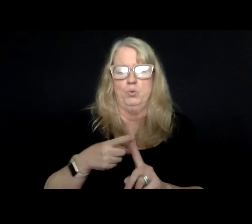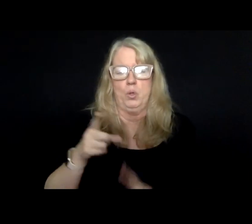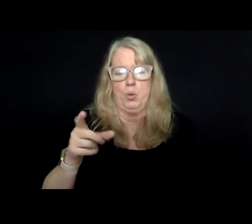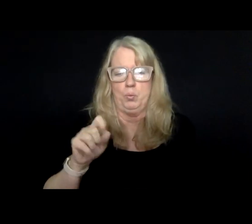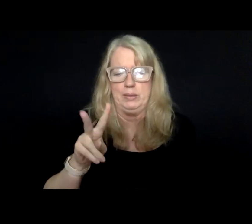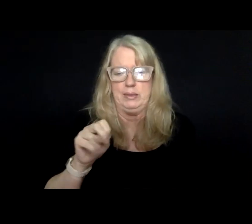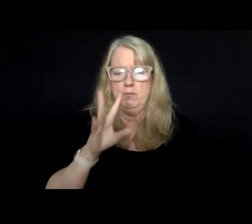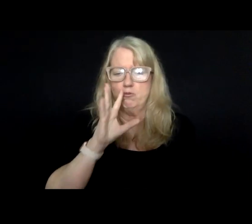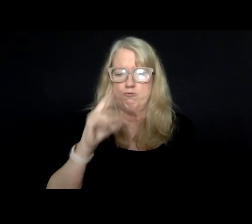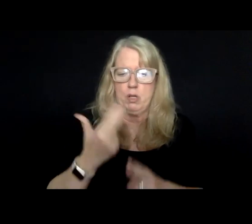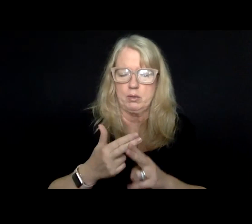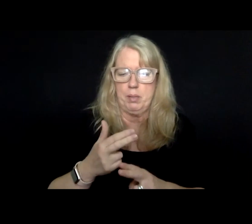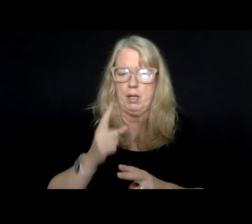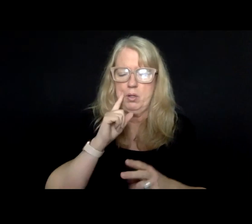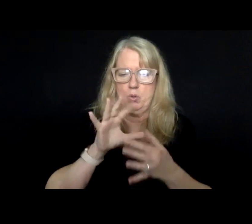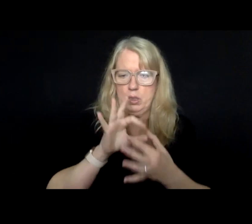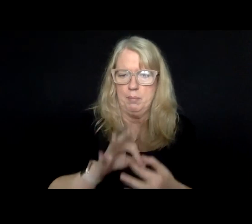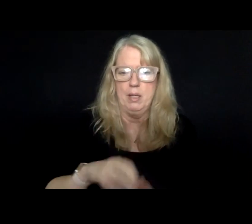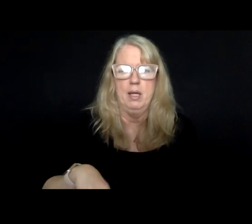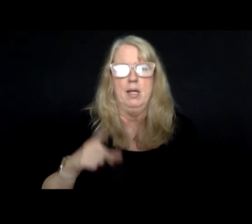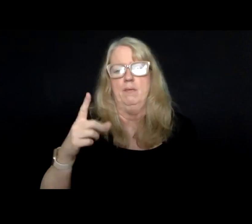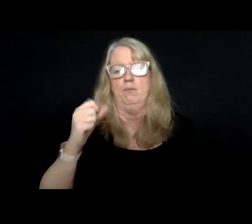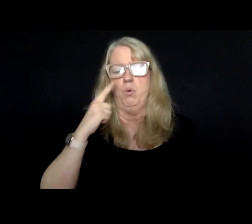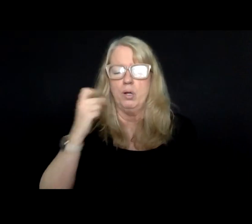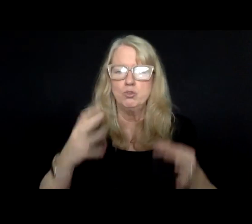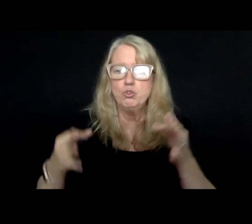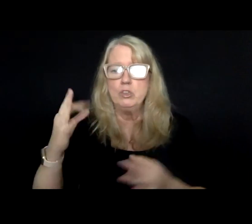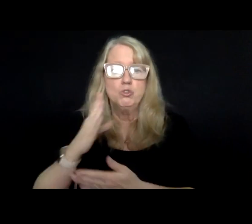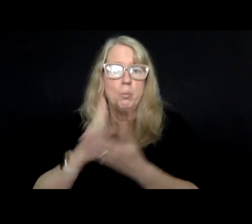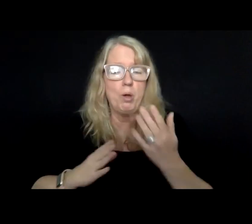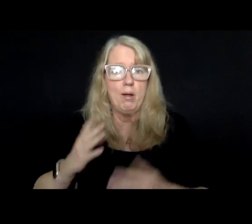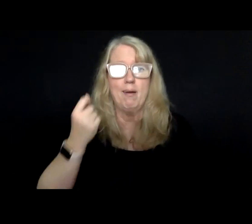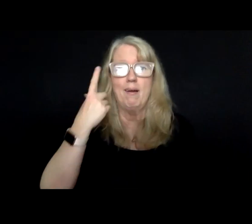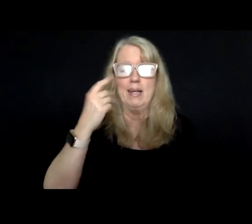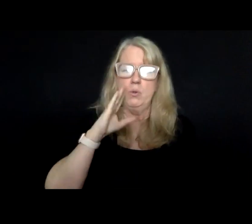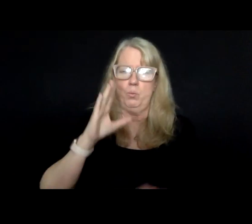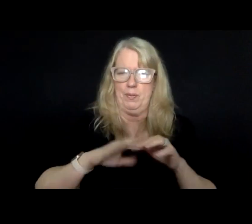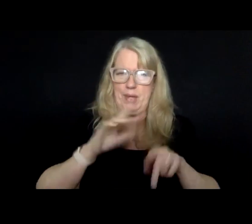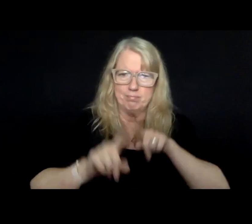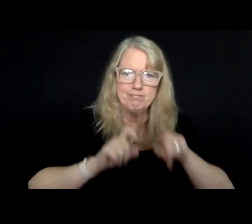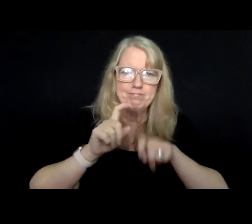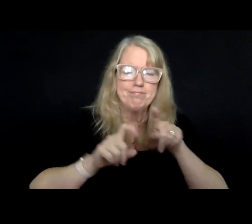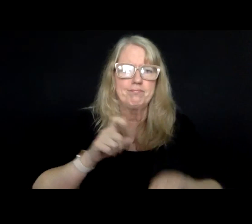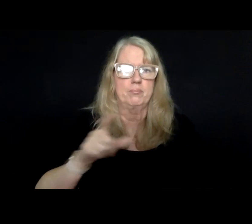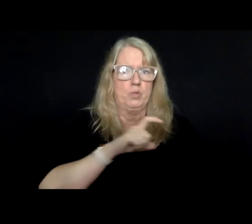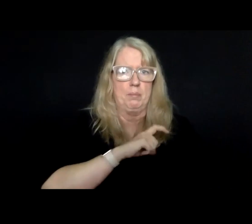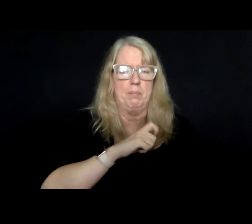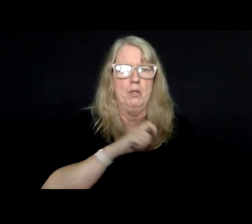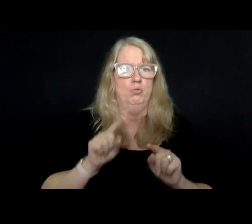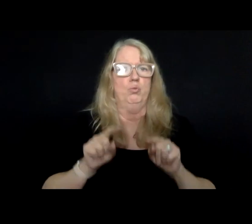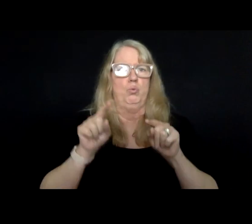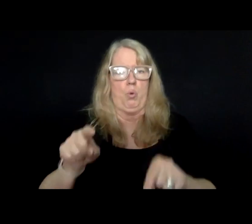about linking to the judicial side, is that they started to ask the officer they were connected to go to court with